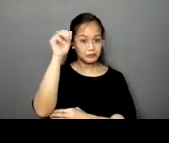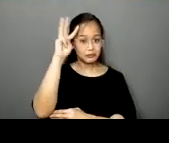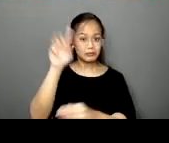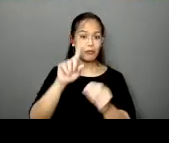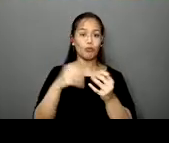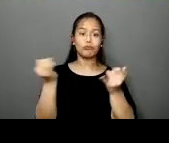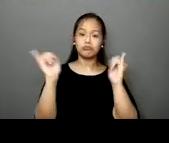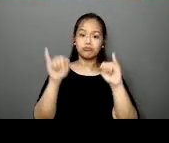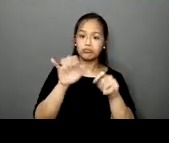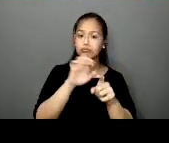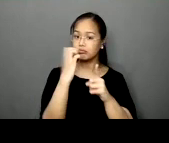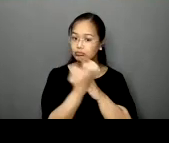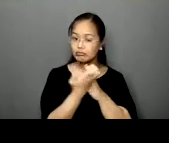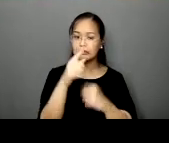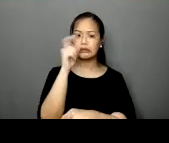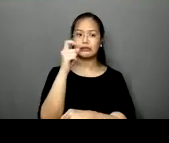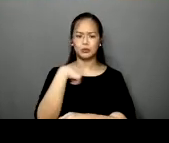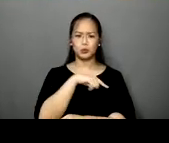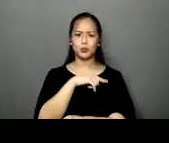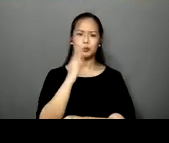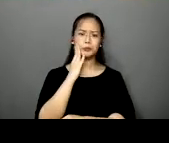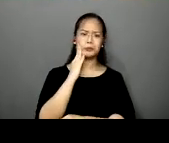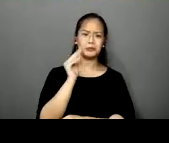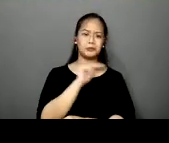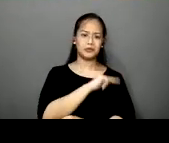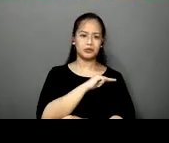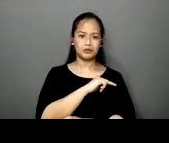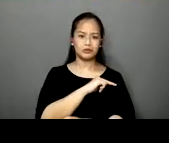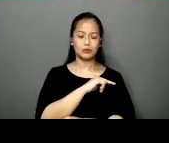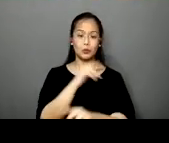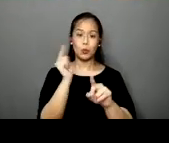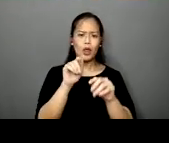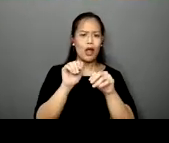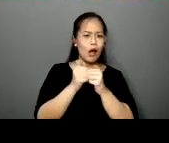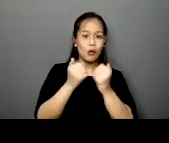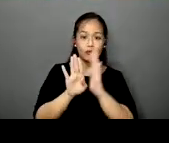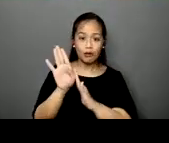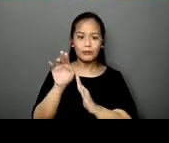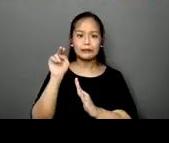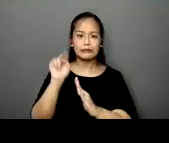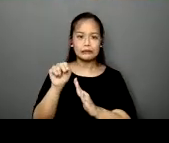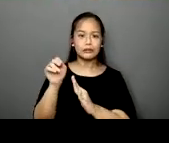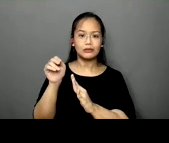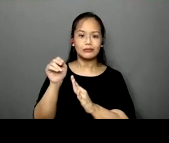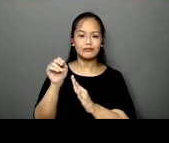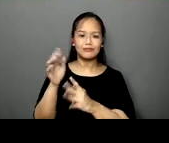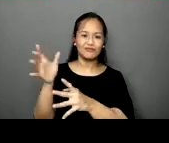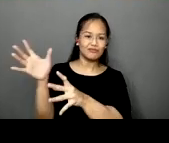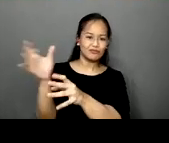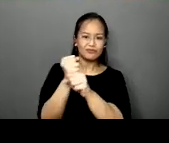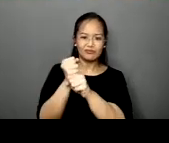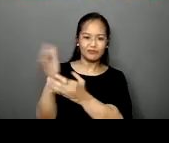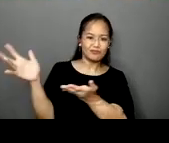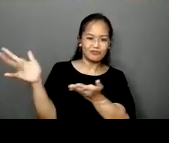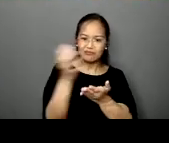environmental issues, because naturally, for us to continue to develop, we have to draw on natural resources, some of which are renewable, some of which aren't.